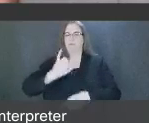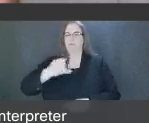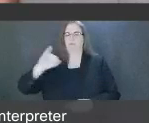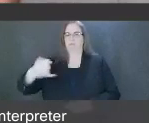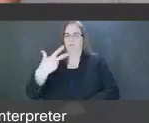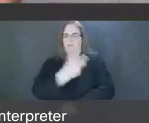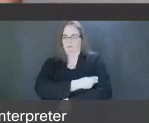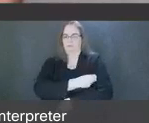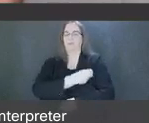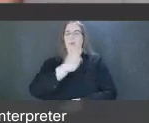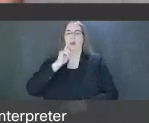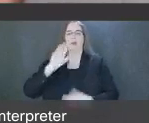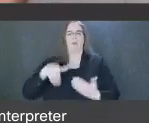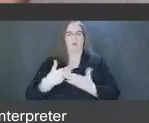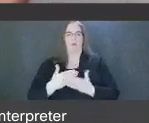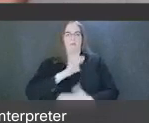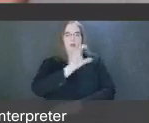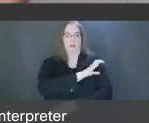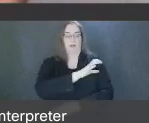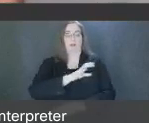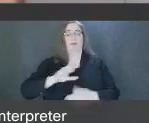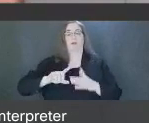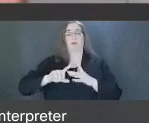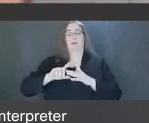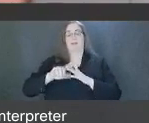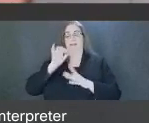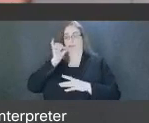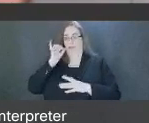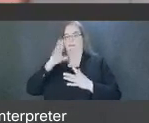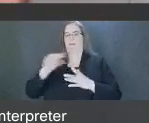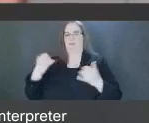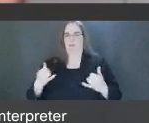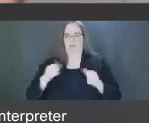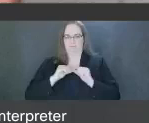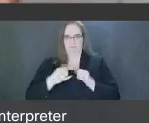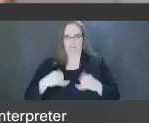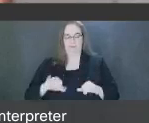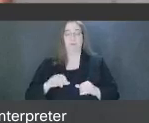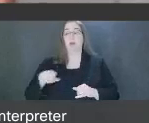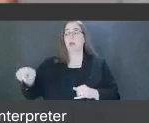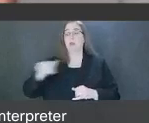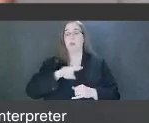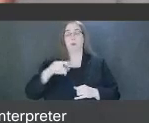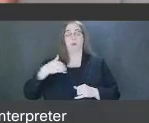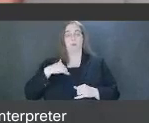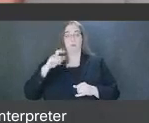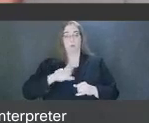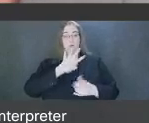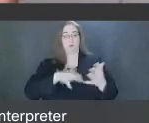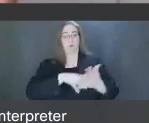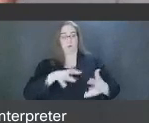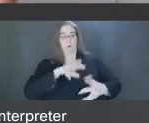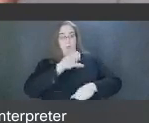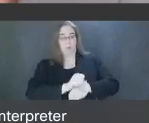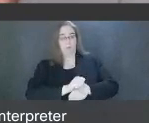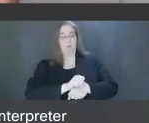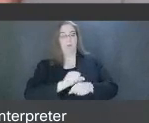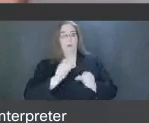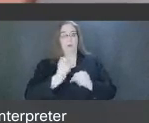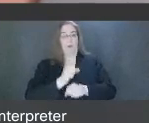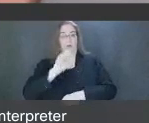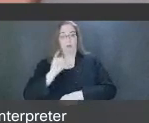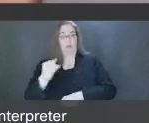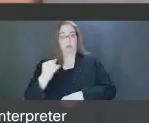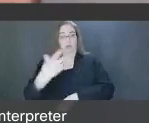at our vaccine clinics yesterday and today. Anyone who had an appointment to receive the J&J vaccine with us has